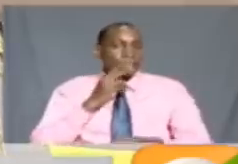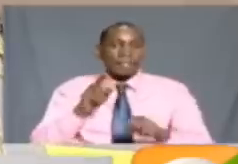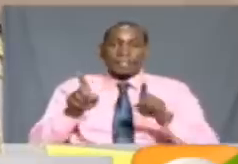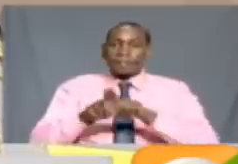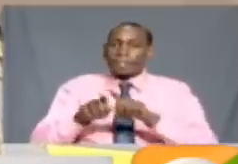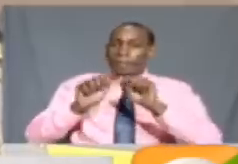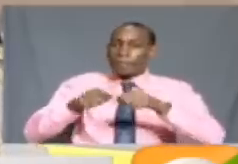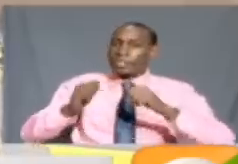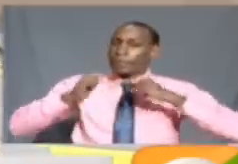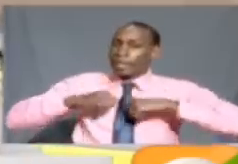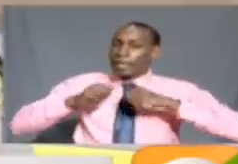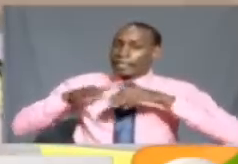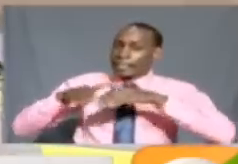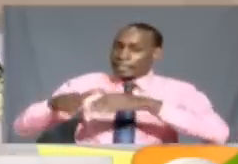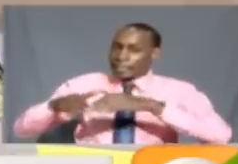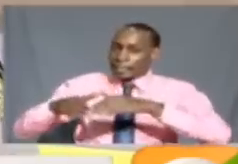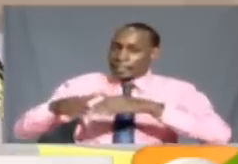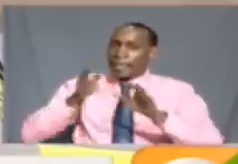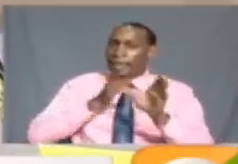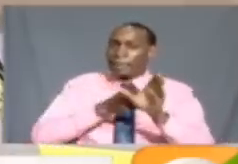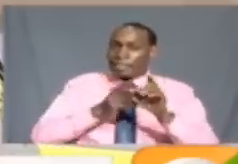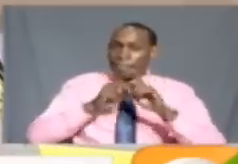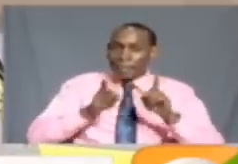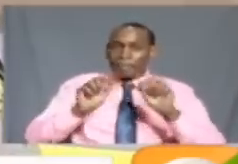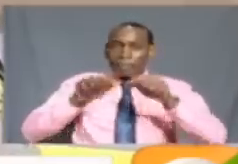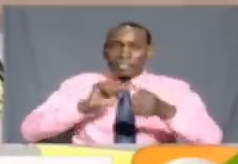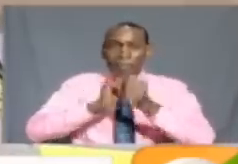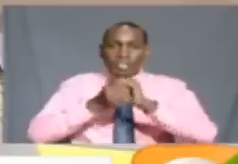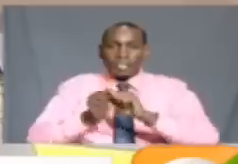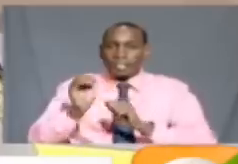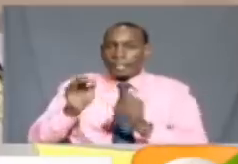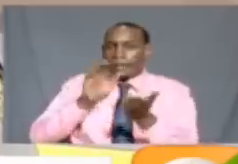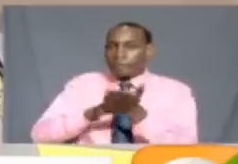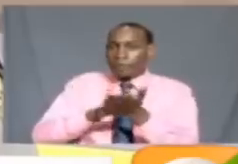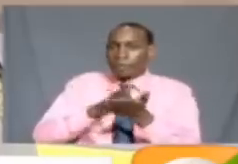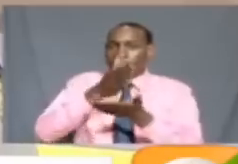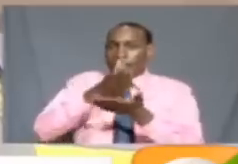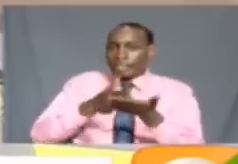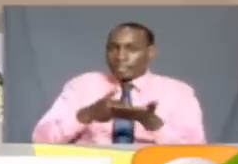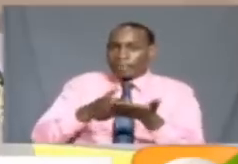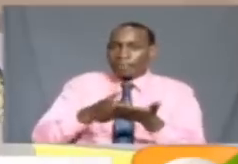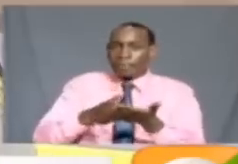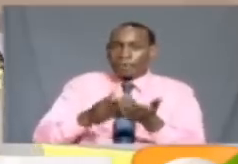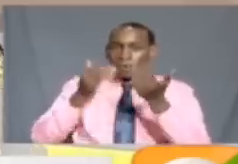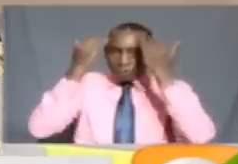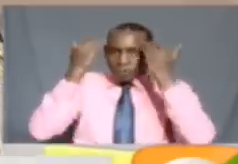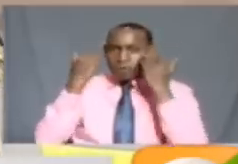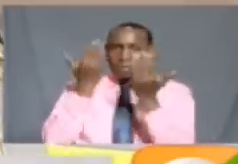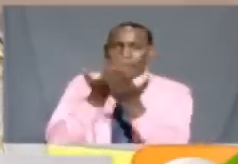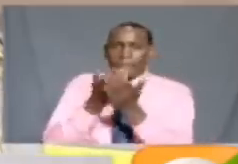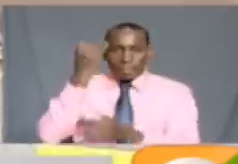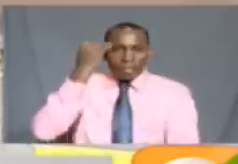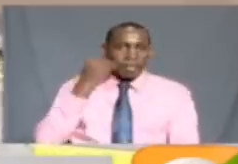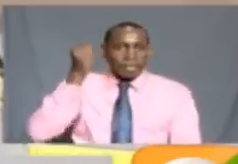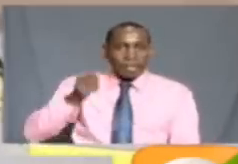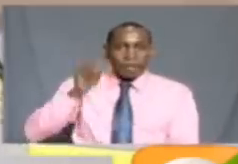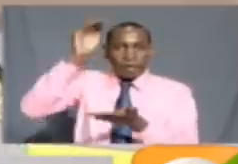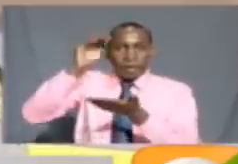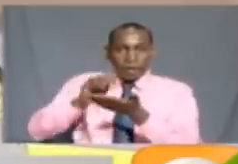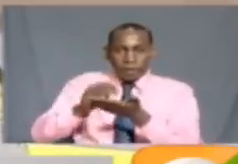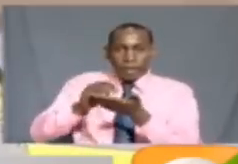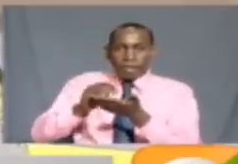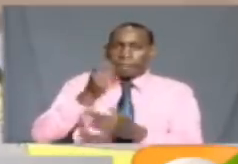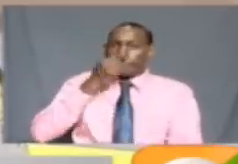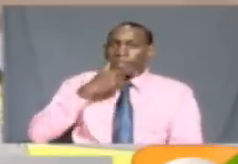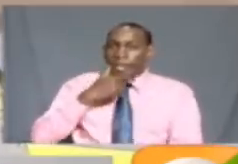give consent for sex. But that could all change if the proposal of some Court of Appeal judges to lower the age of consent to